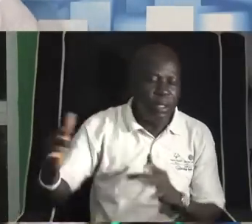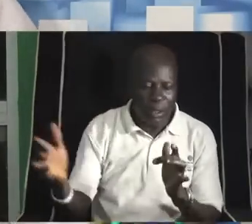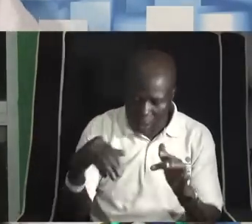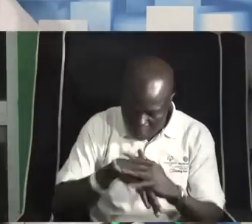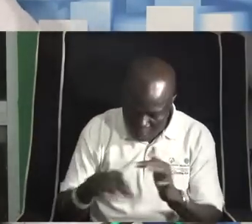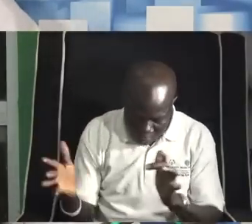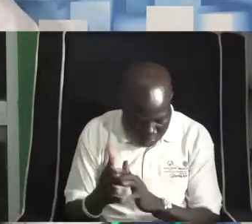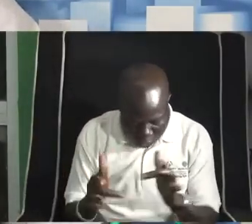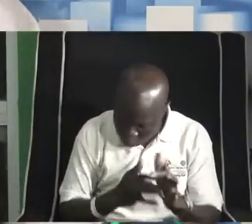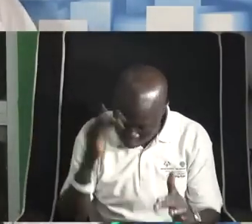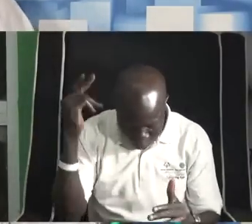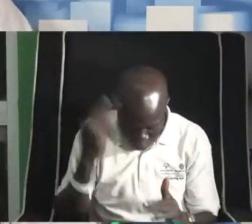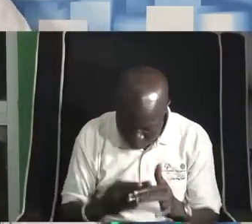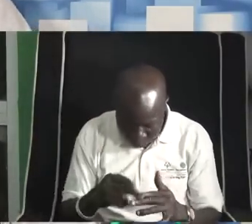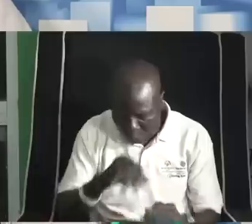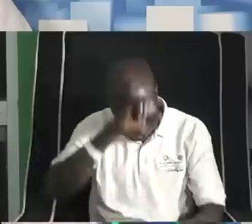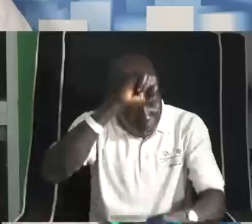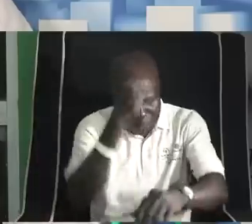for.